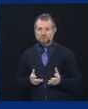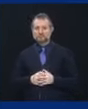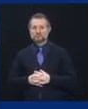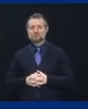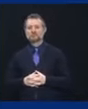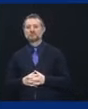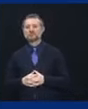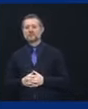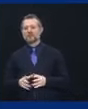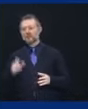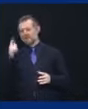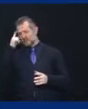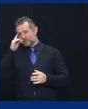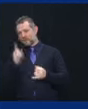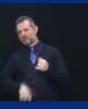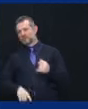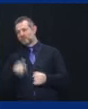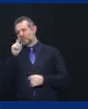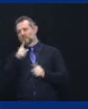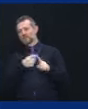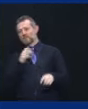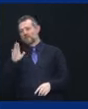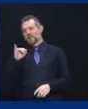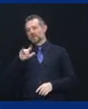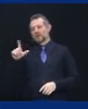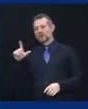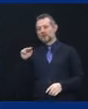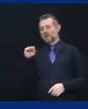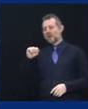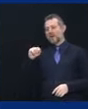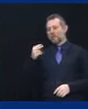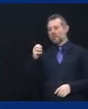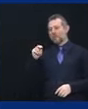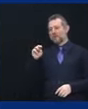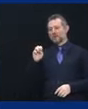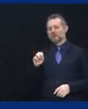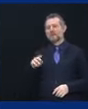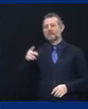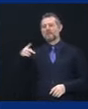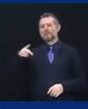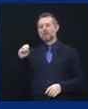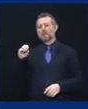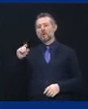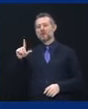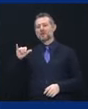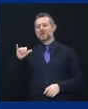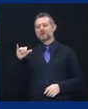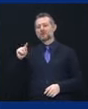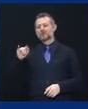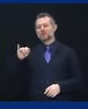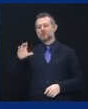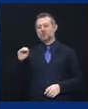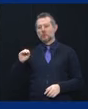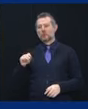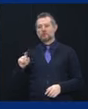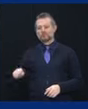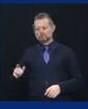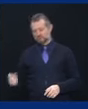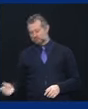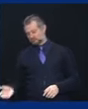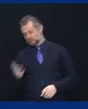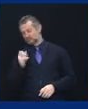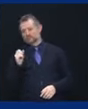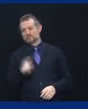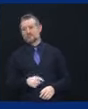Governor, your last question comes from Bill Mahoney at Politico. Bill, your line is now open. Please unmute your microphone. Hey, Governor.